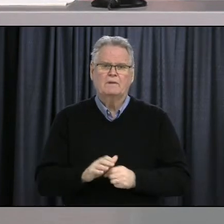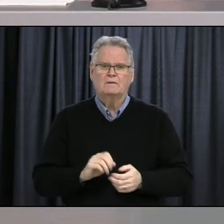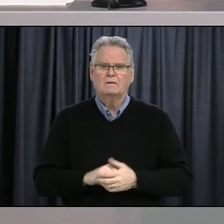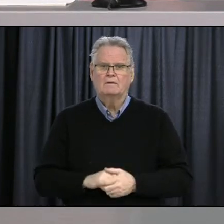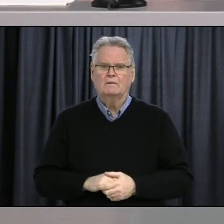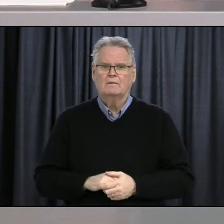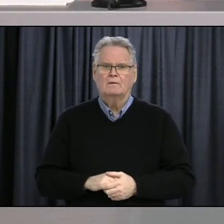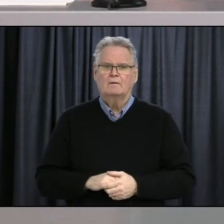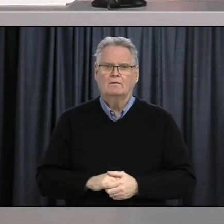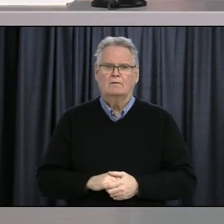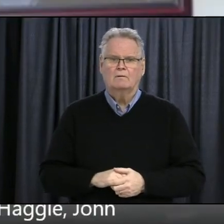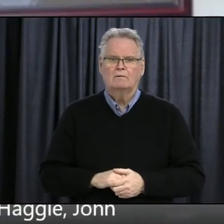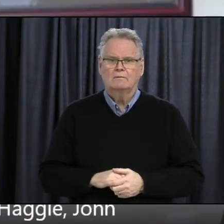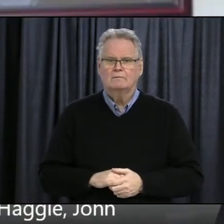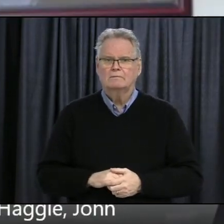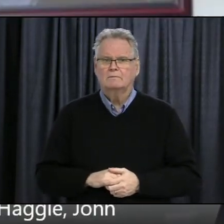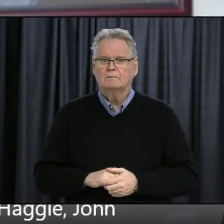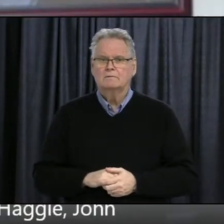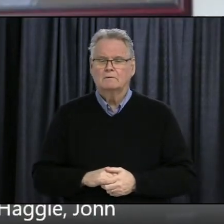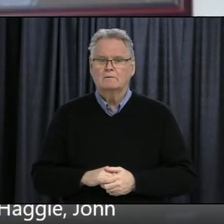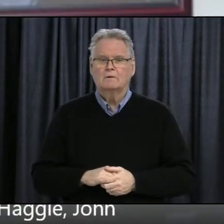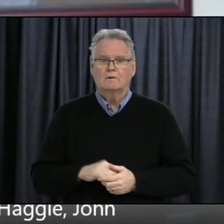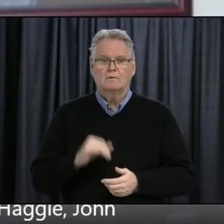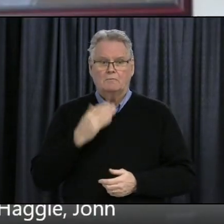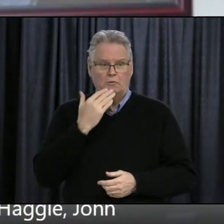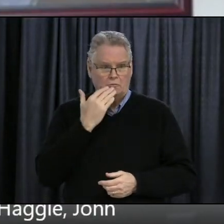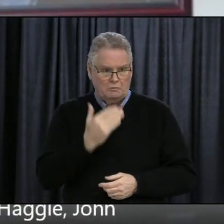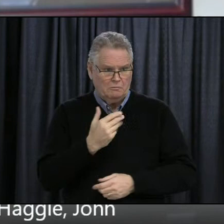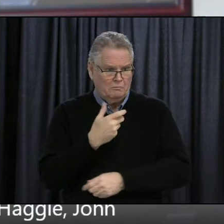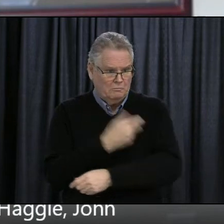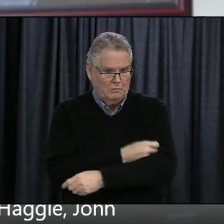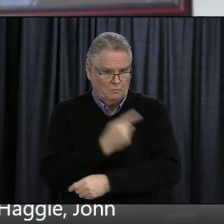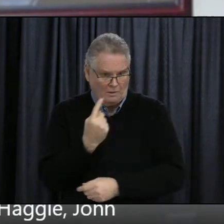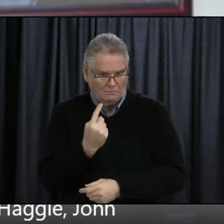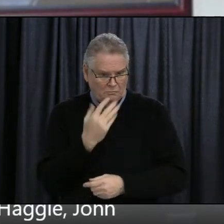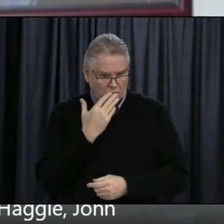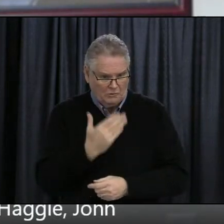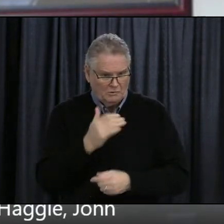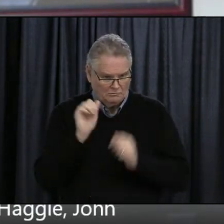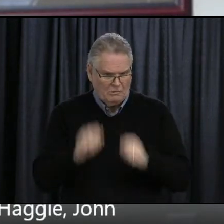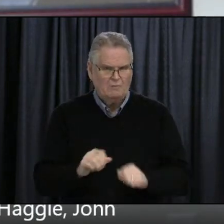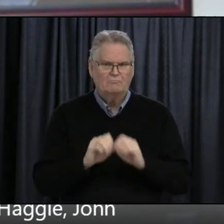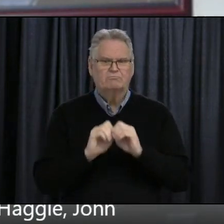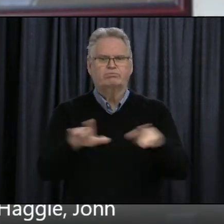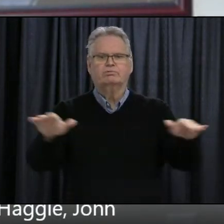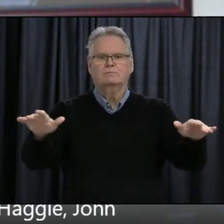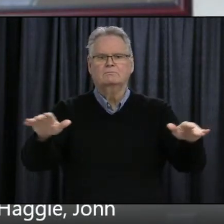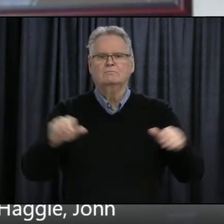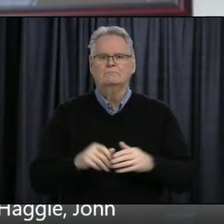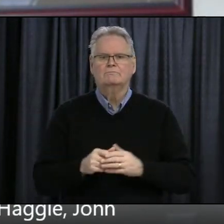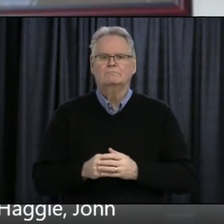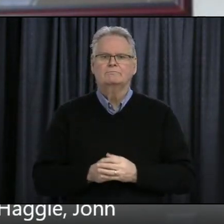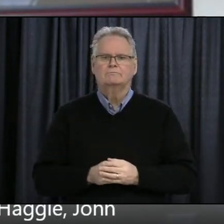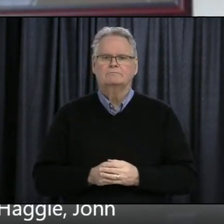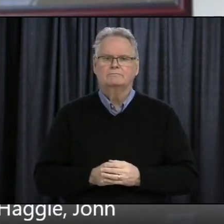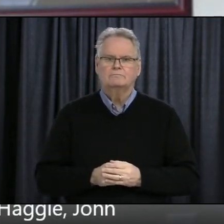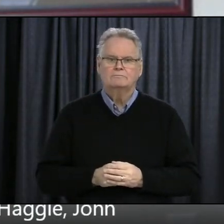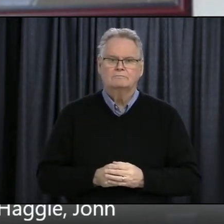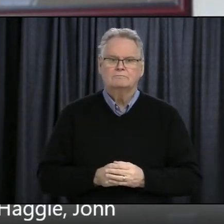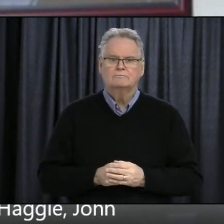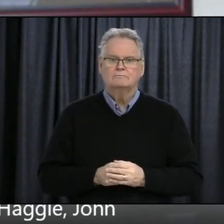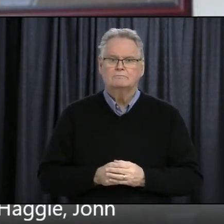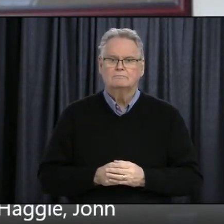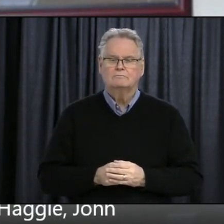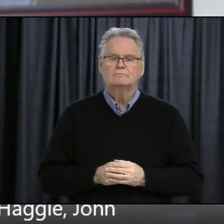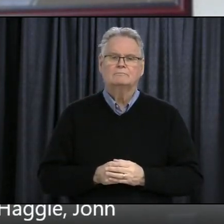I think that question would be better addressed to Dr. Fitzgerald or a virologist. I can't speak to the